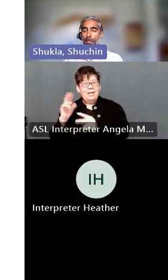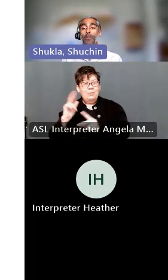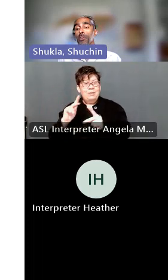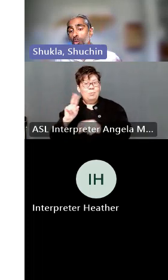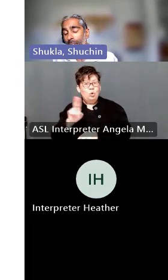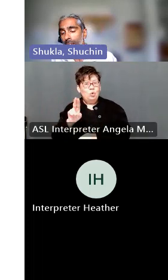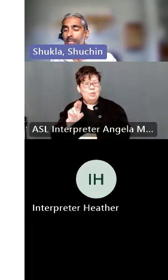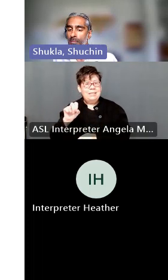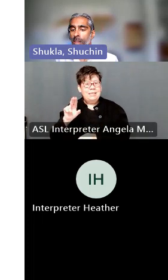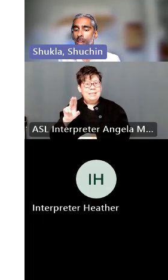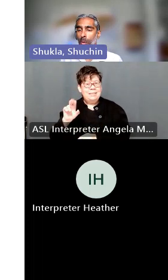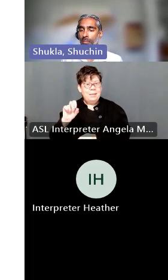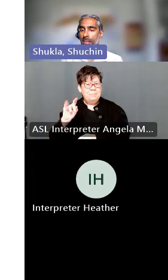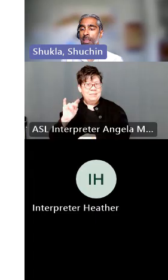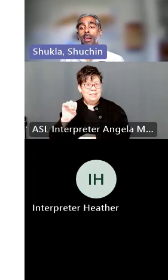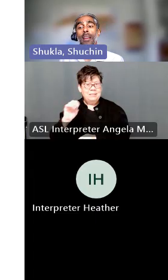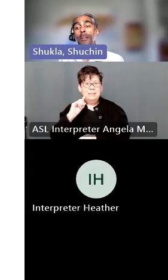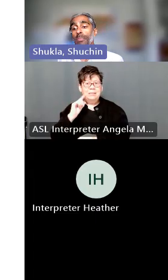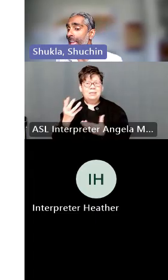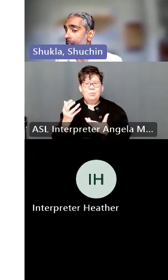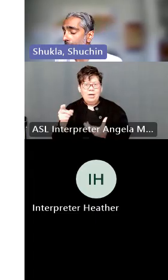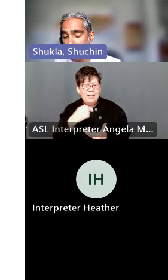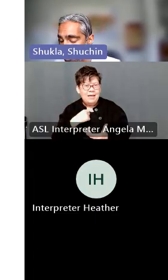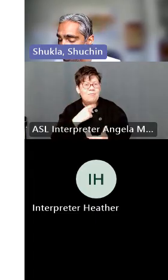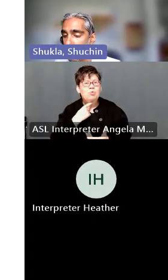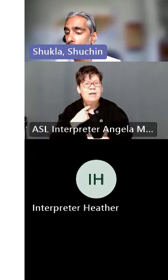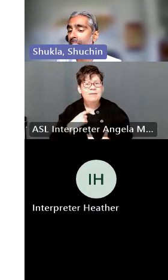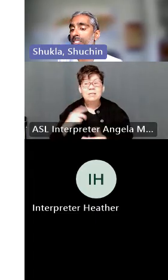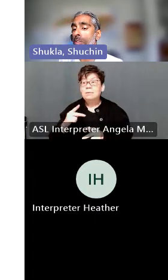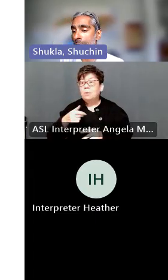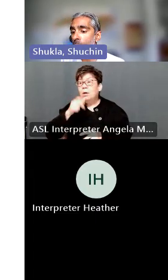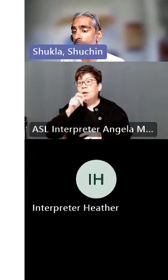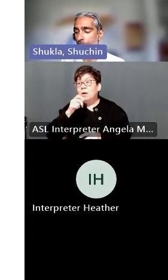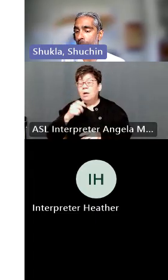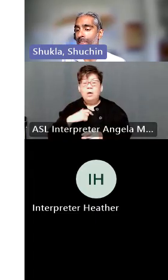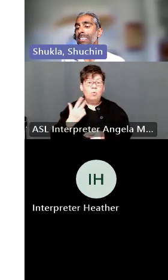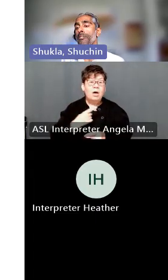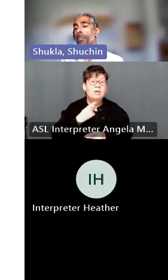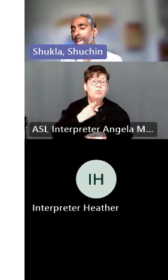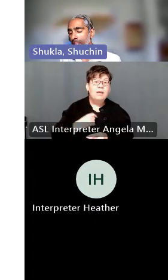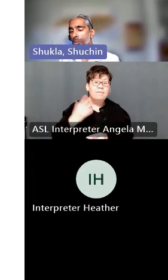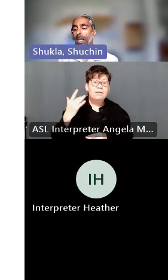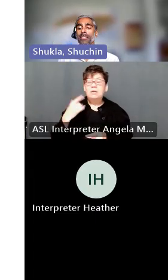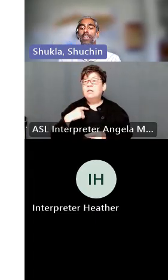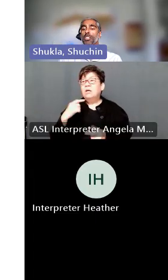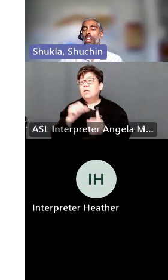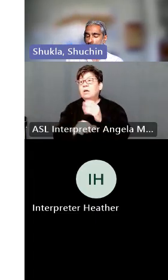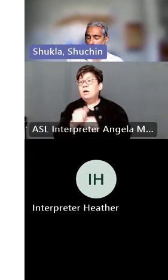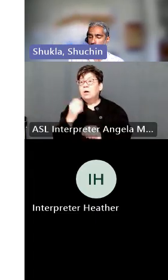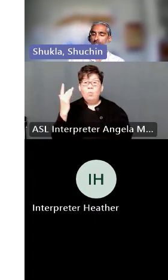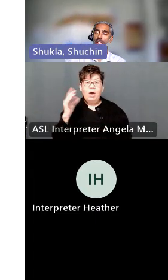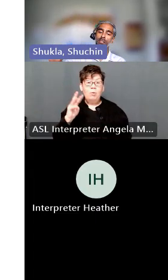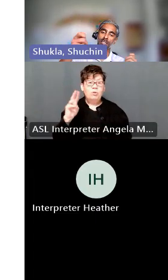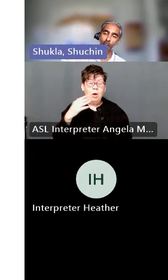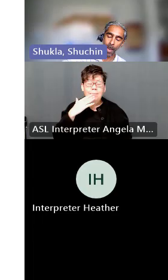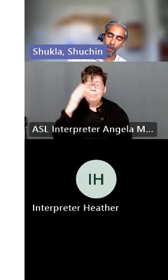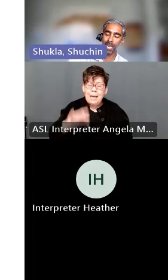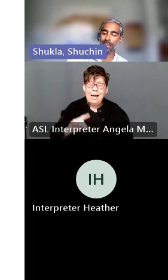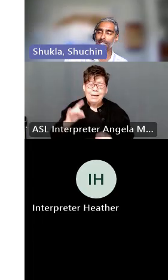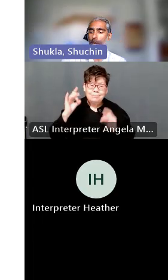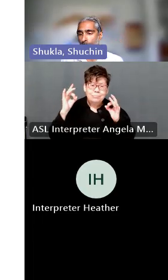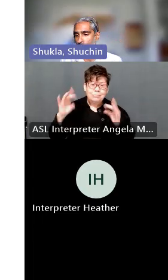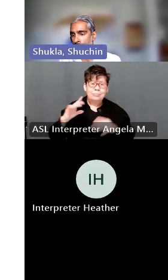having cravings. People drink because they have cravings. They commit suicide because the withdrawal is so bad. They develop cancer because they share syringes and